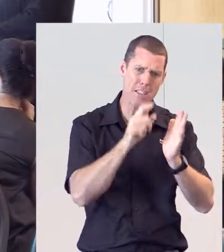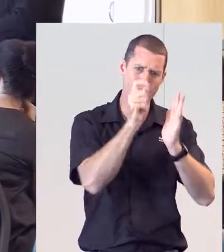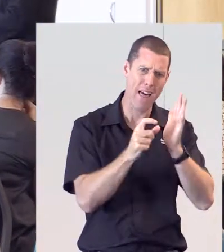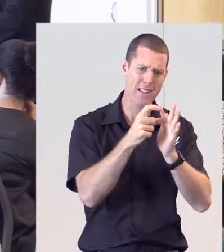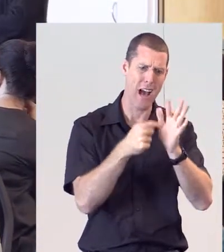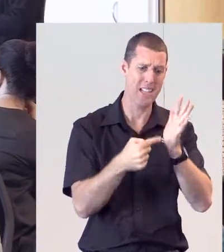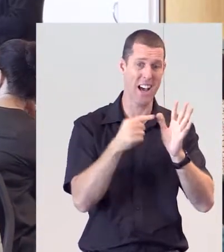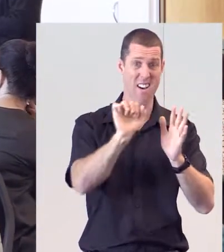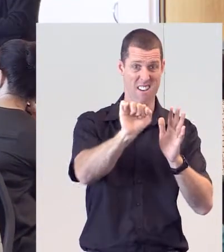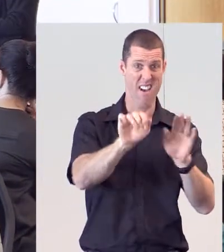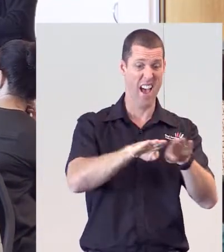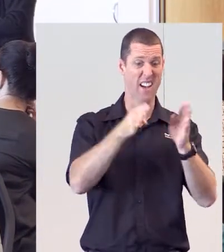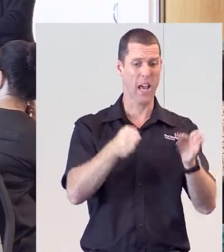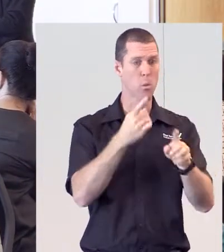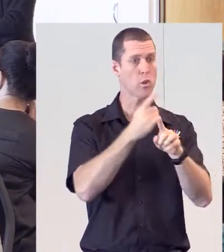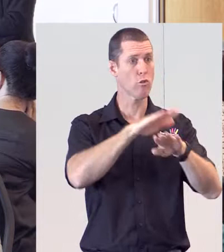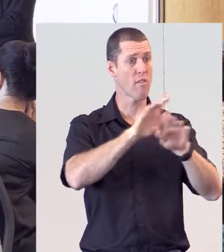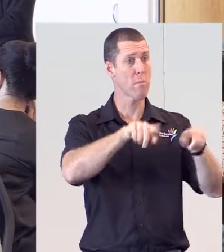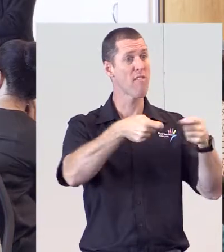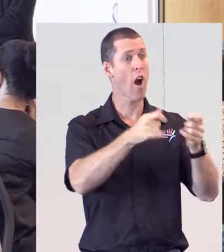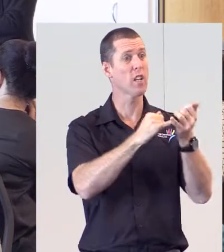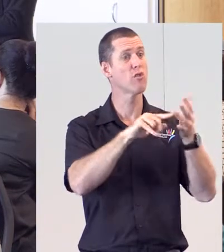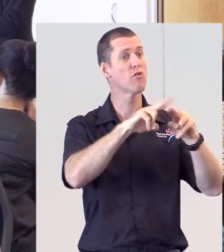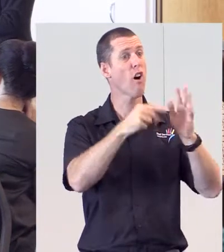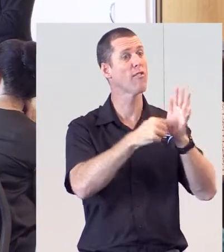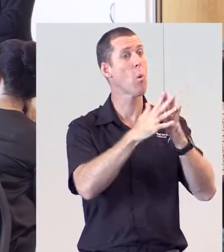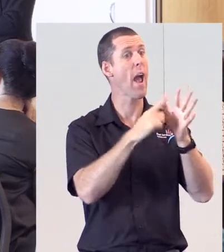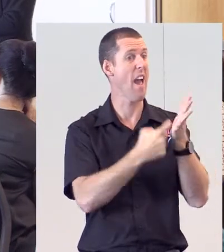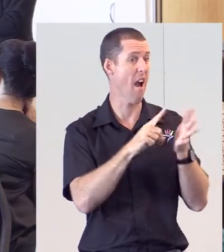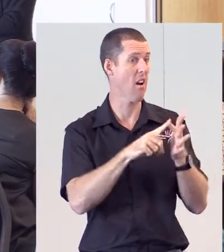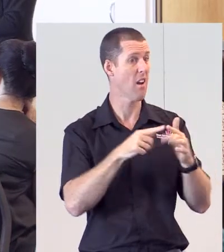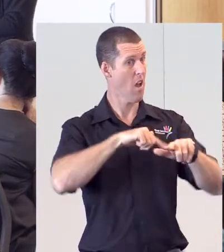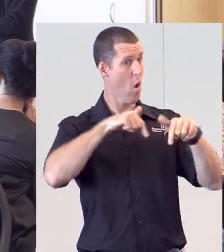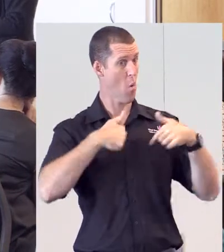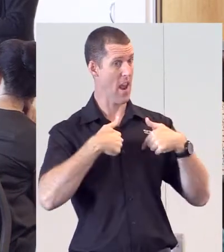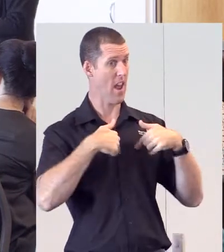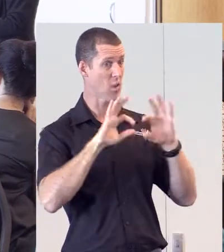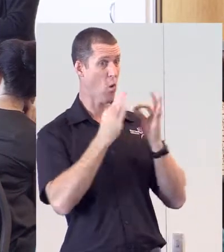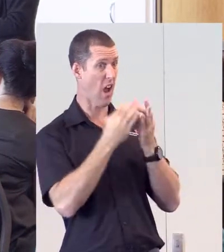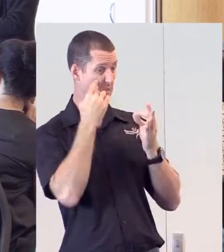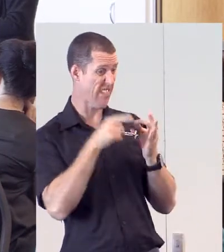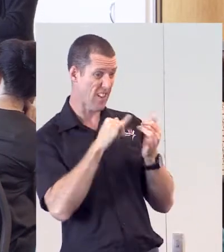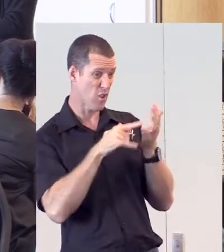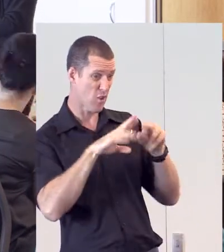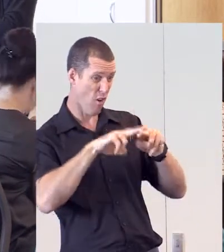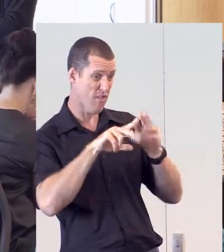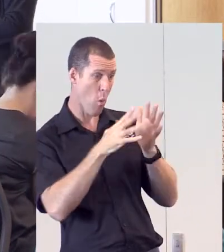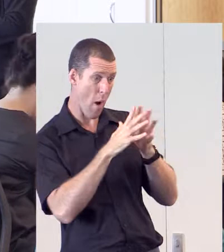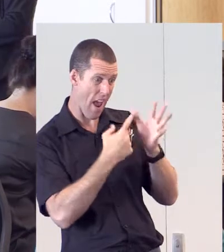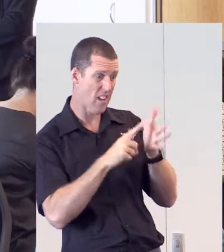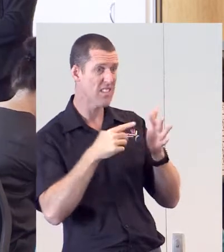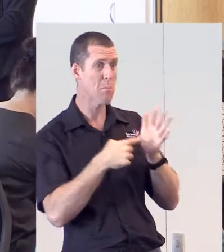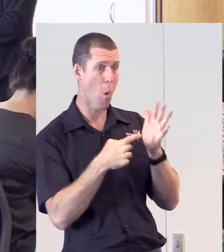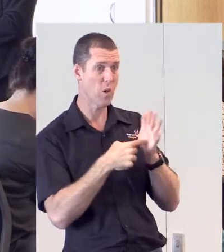here was providing the software that we as an organisation would be useful in the data collection that can